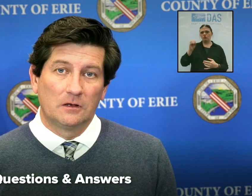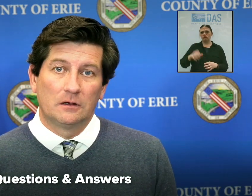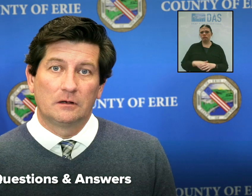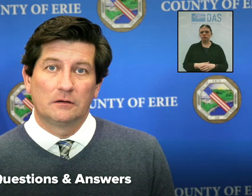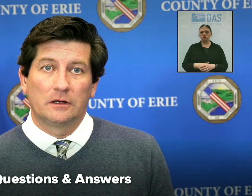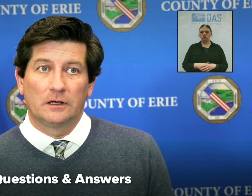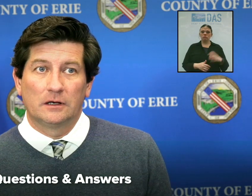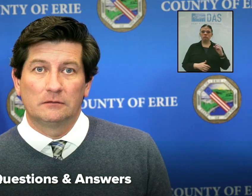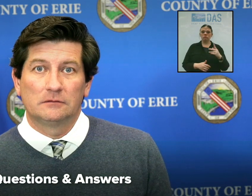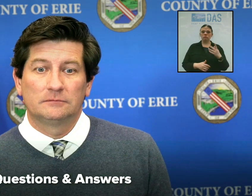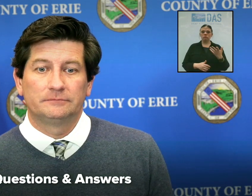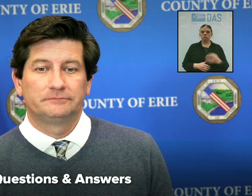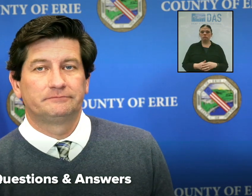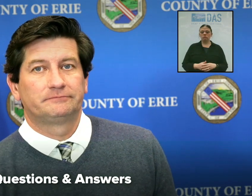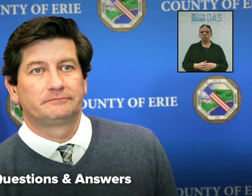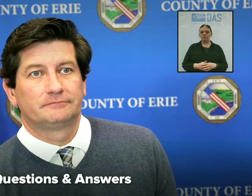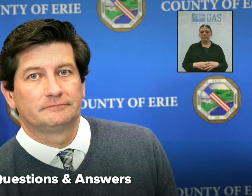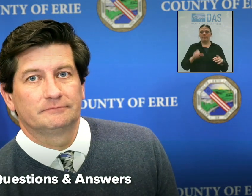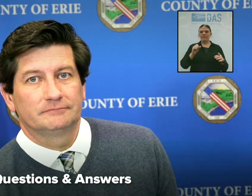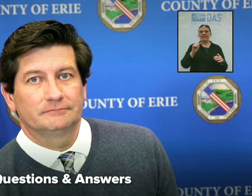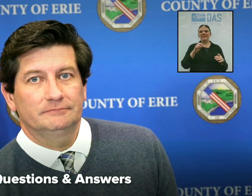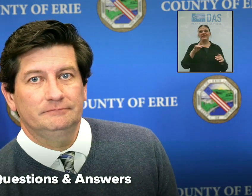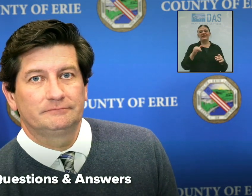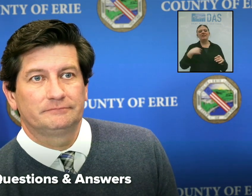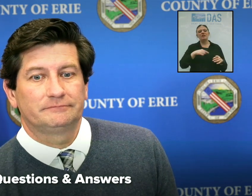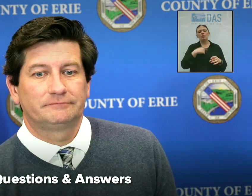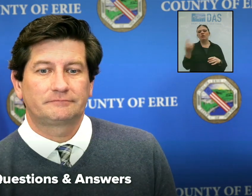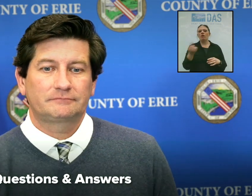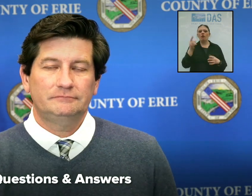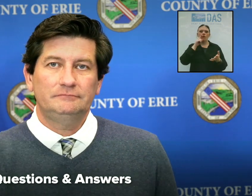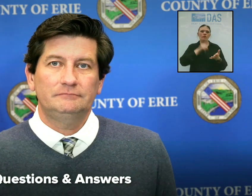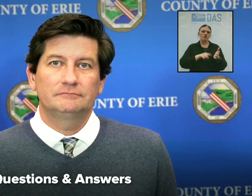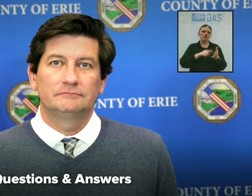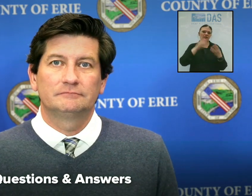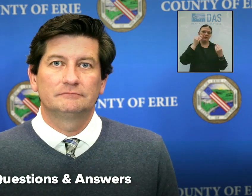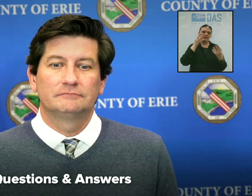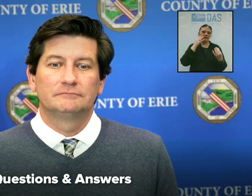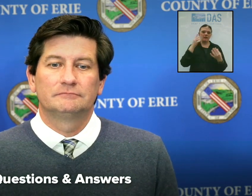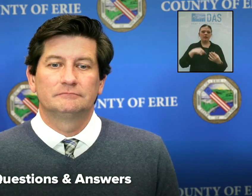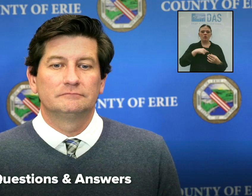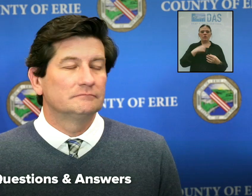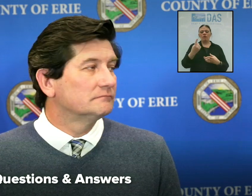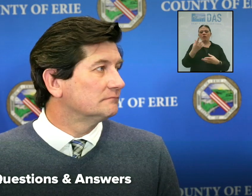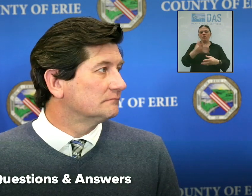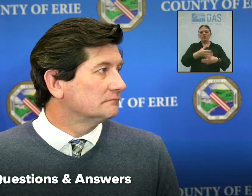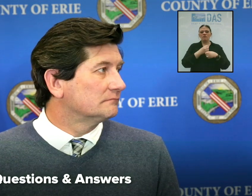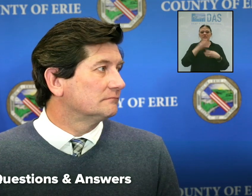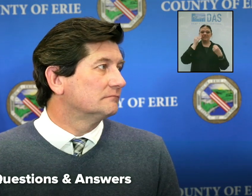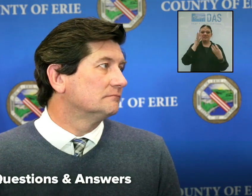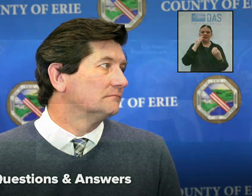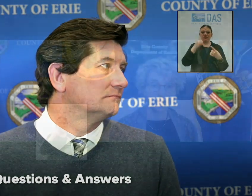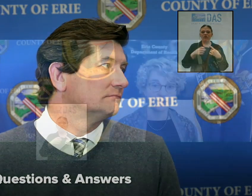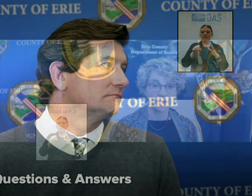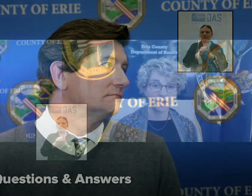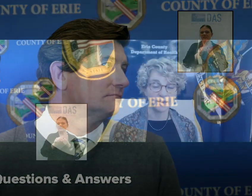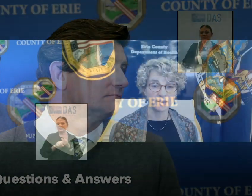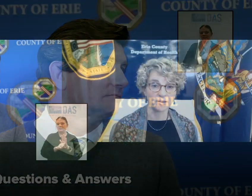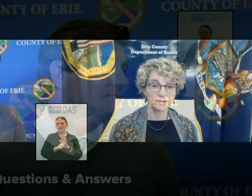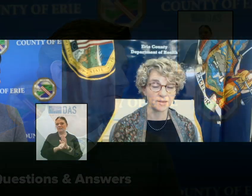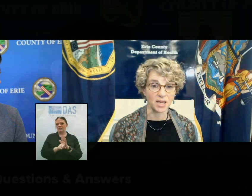Okay, thank you. Sandy, we're always checking the data. I mean, we're always receiving data from the state,